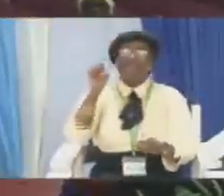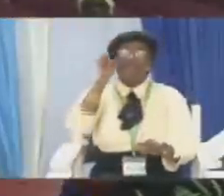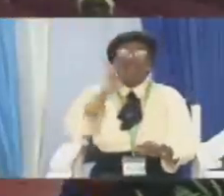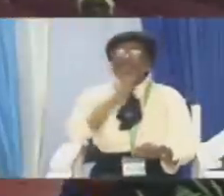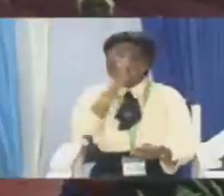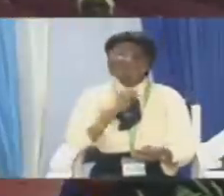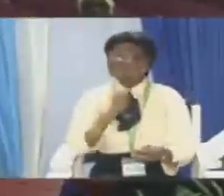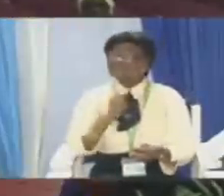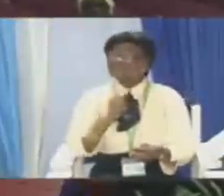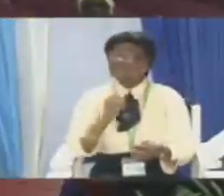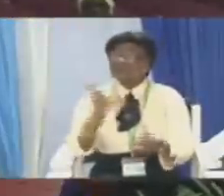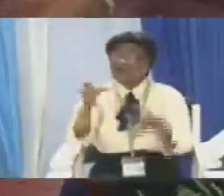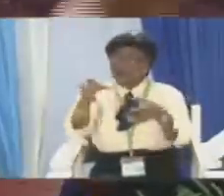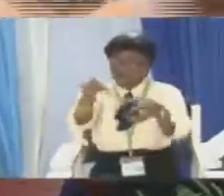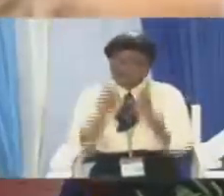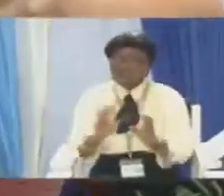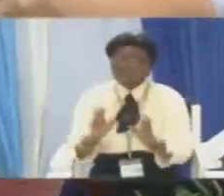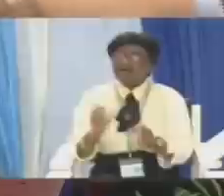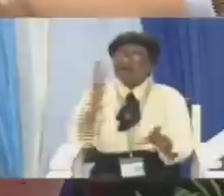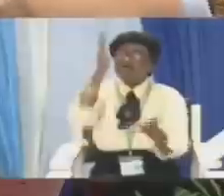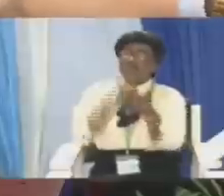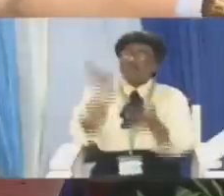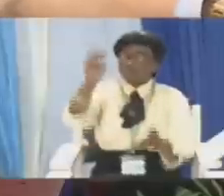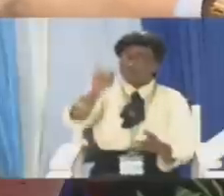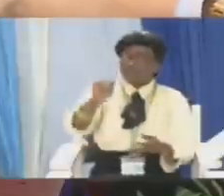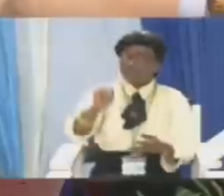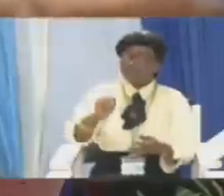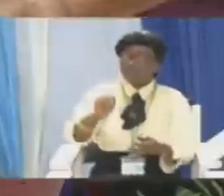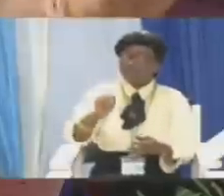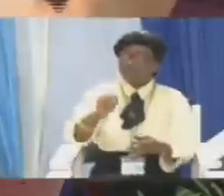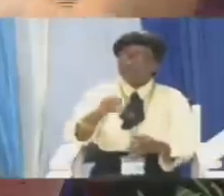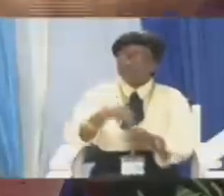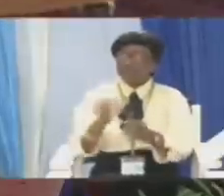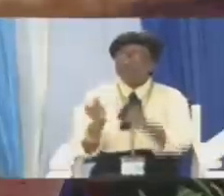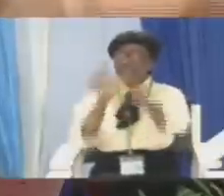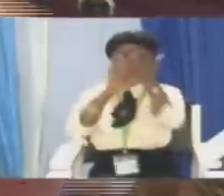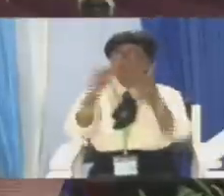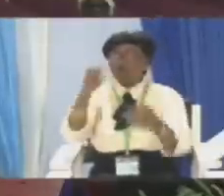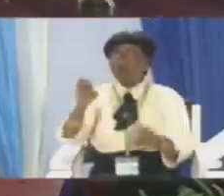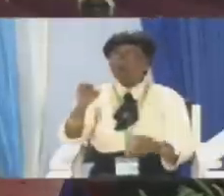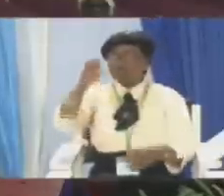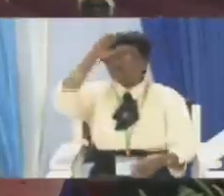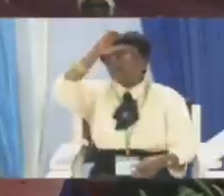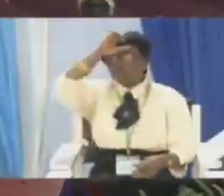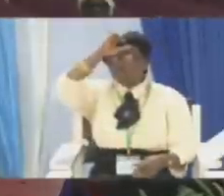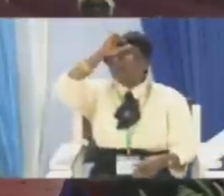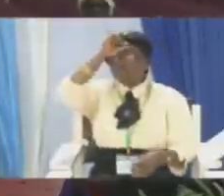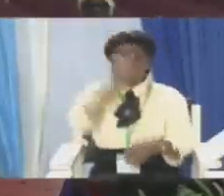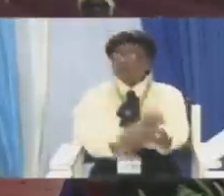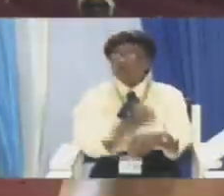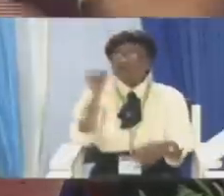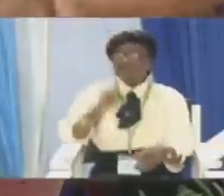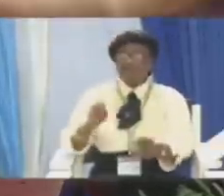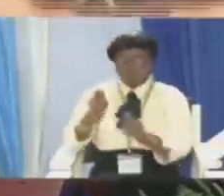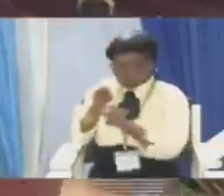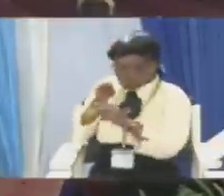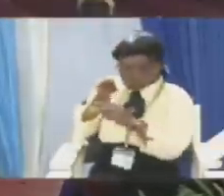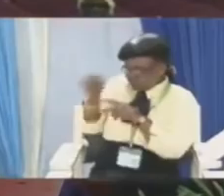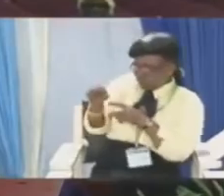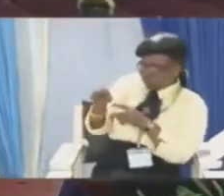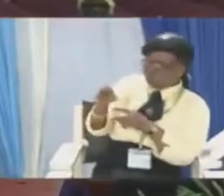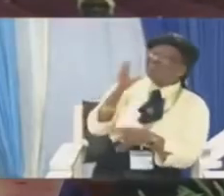them. And in the presence of the son, they shot the mother. They killed